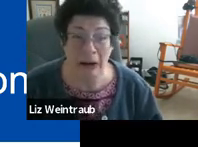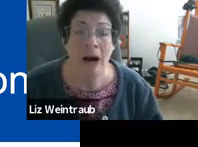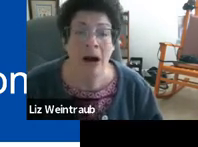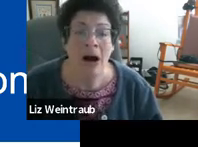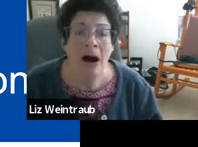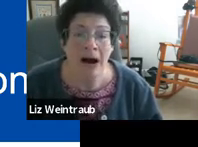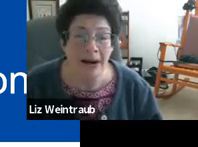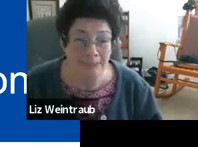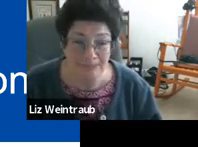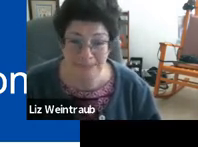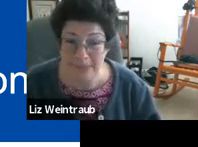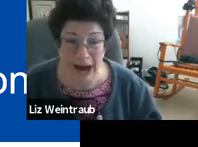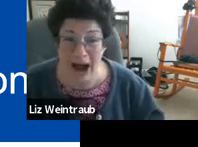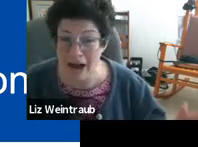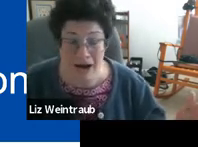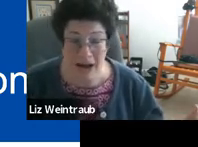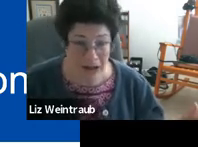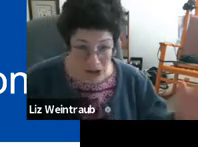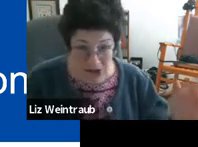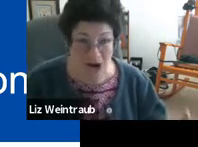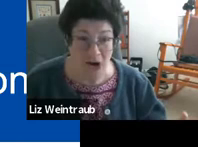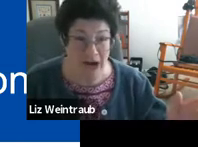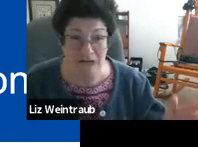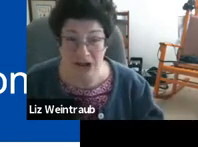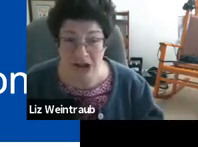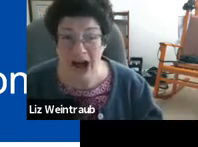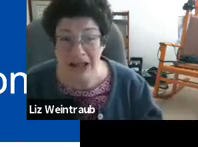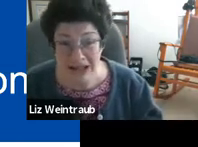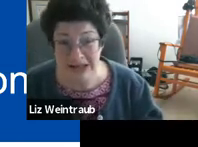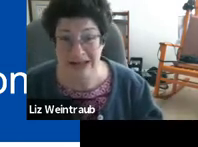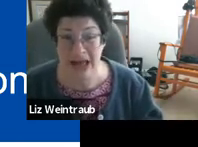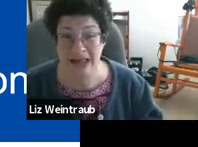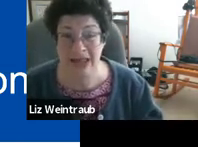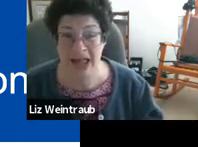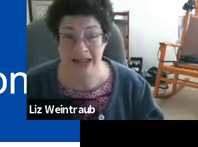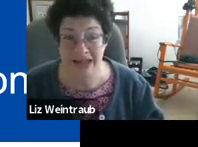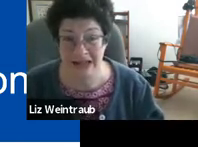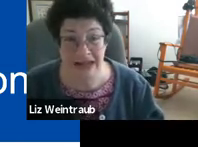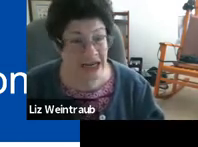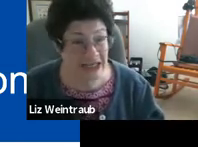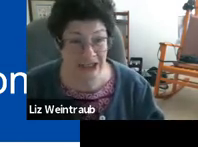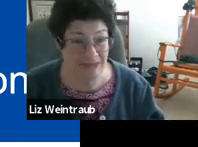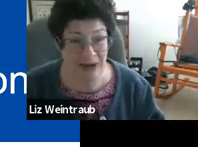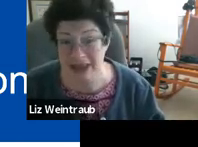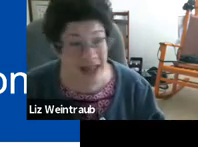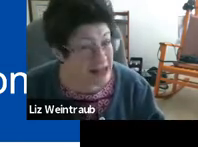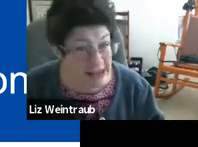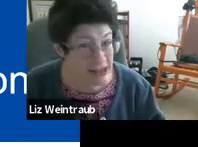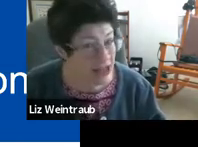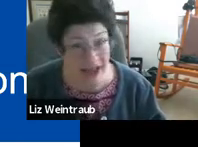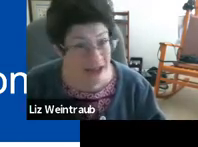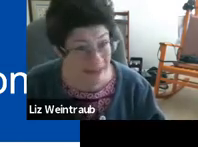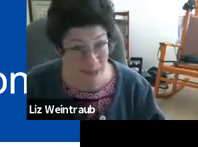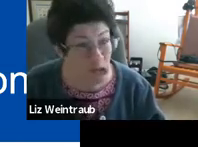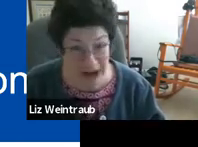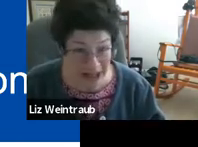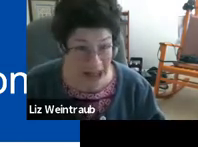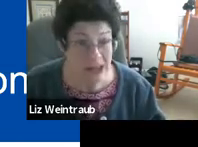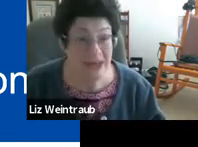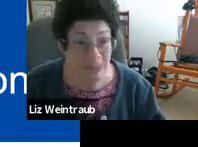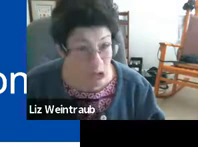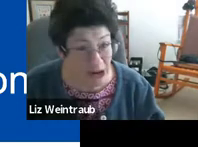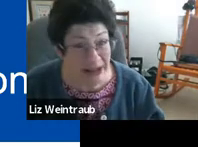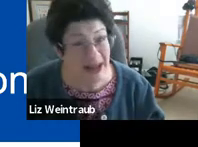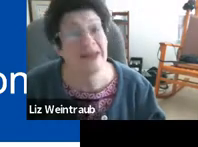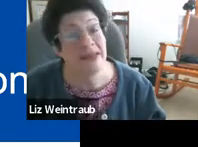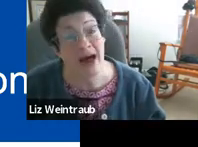about. Um, but I, so I would not understand that discussion, but that's not the point.